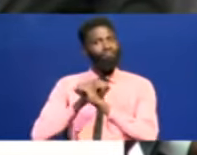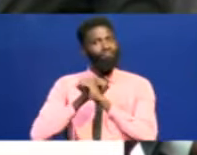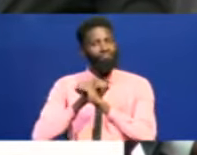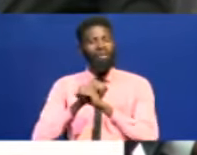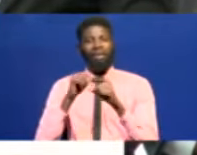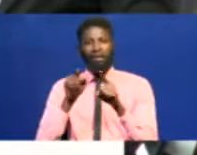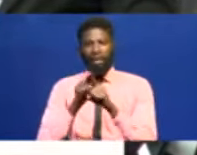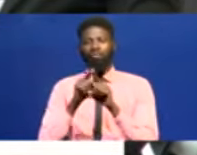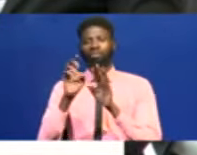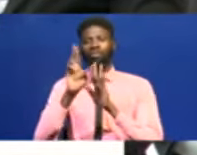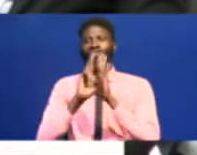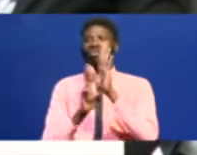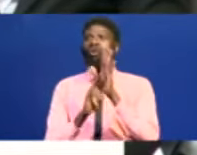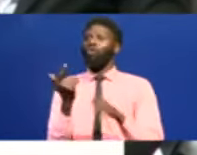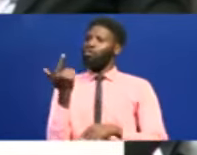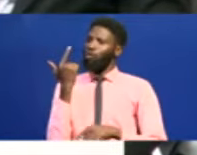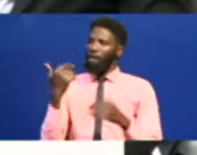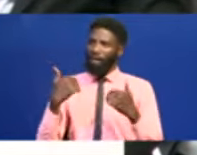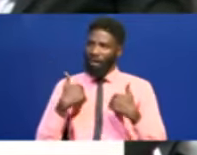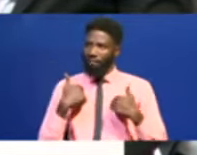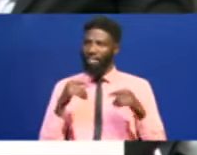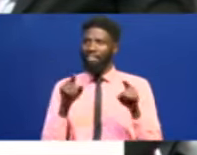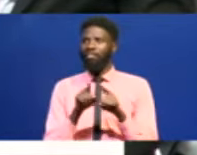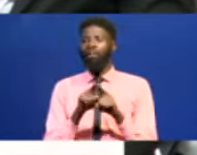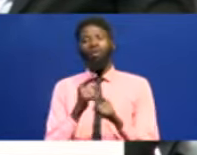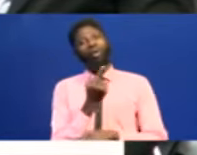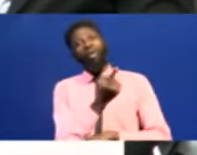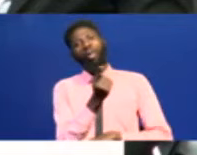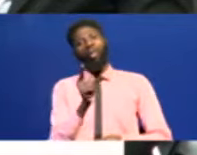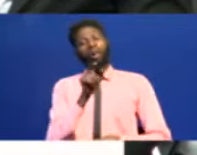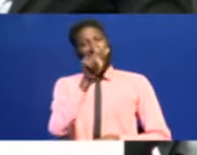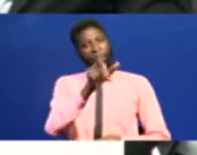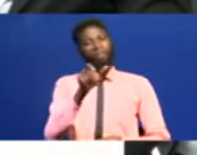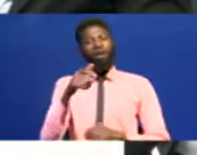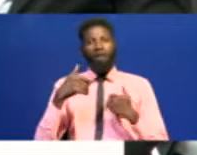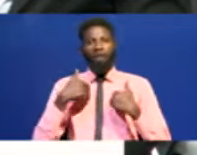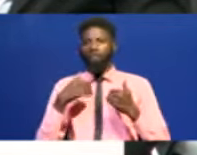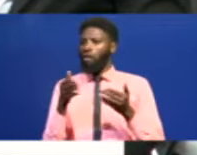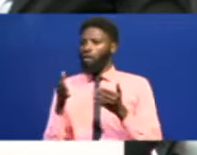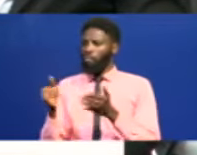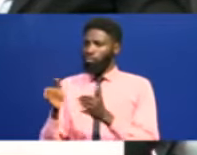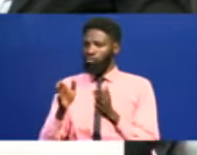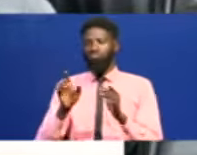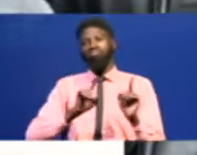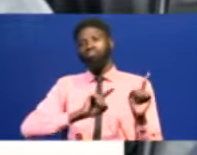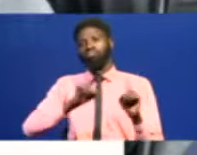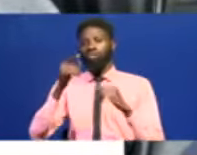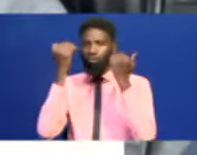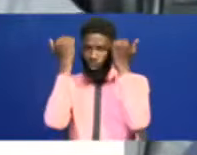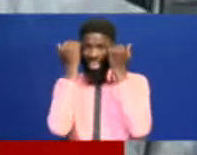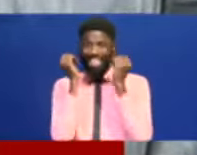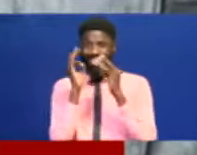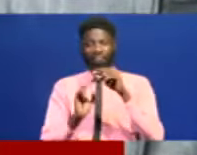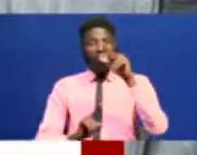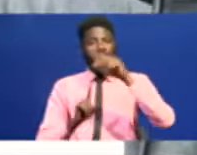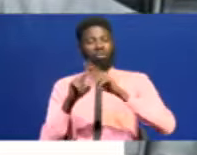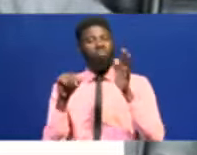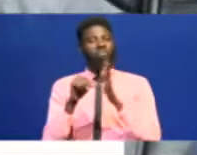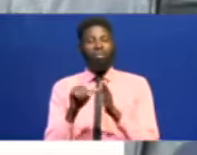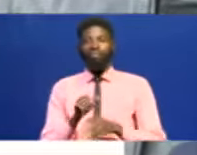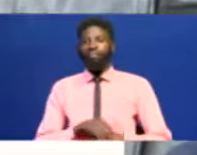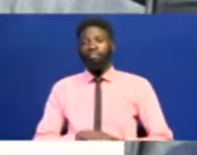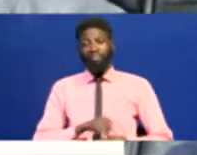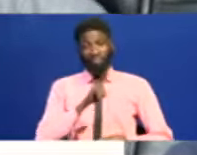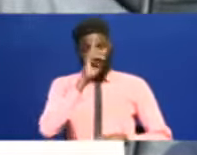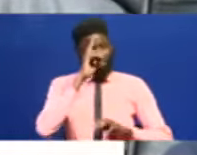of law and that everybody has their opportunity to go to a court in the case of a dispute. The police are investigating the matter